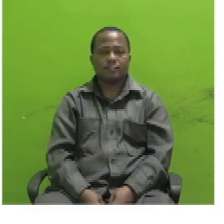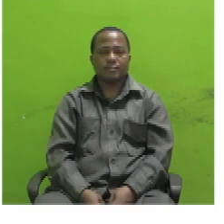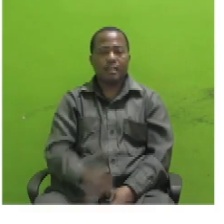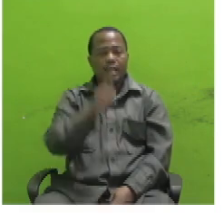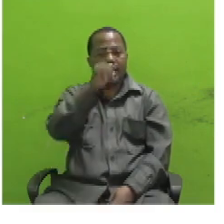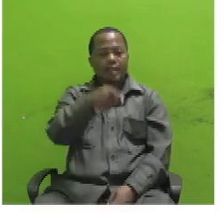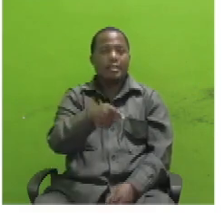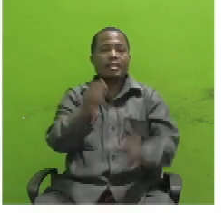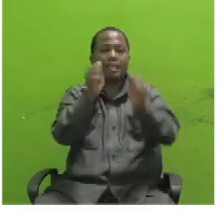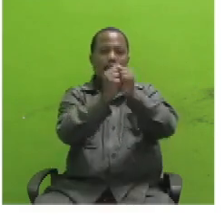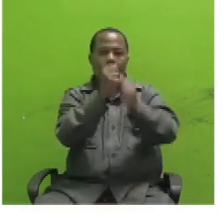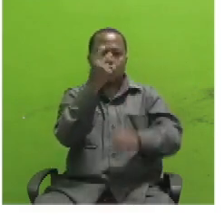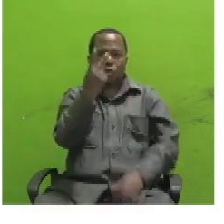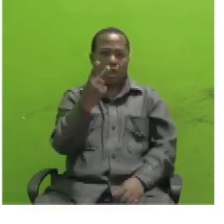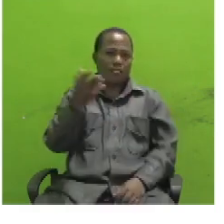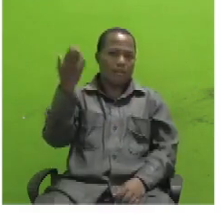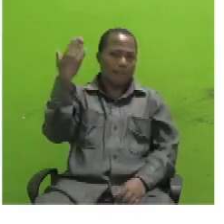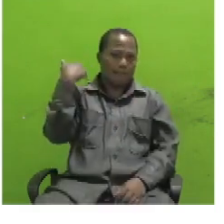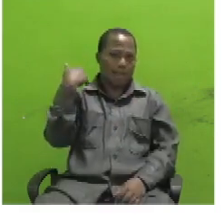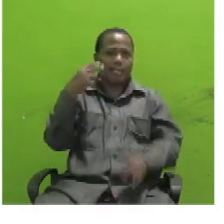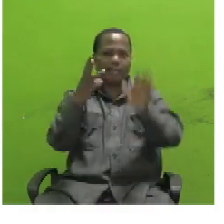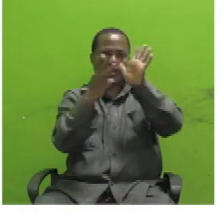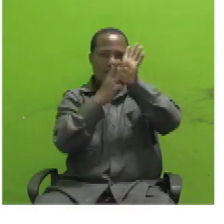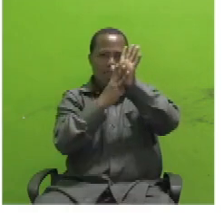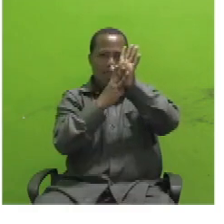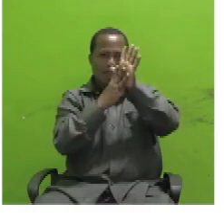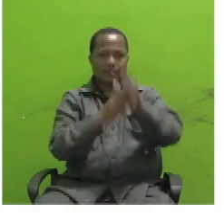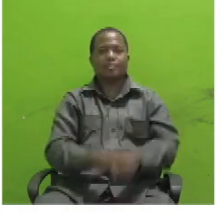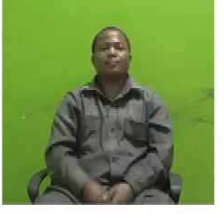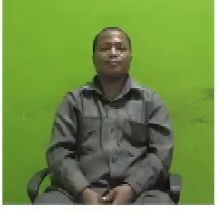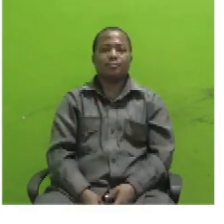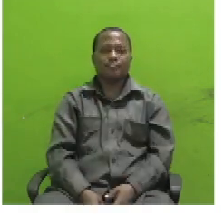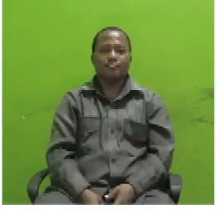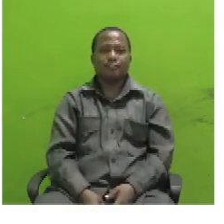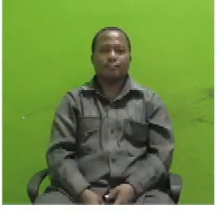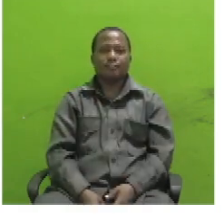It is 12 past 8.